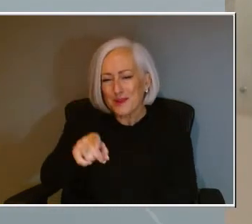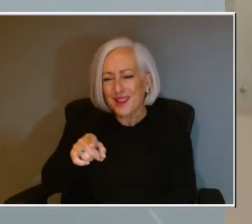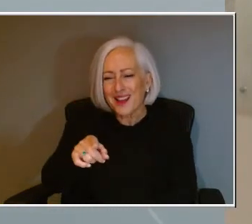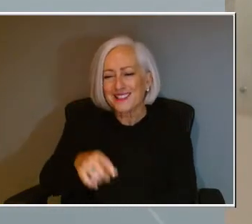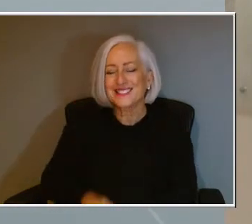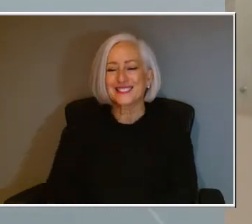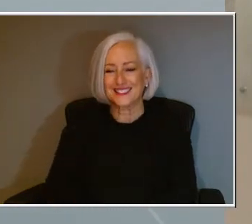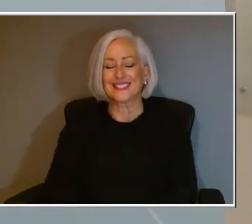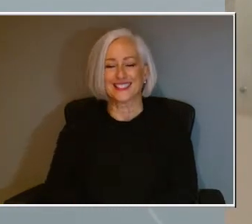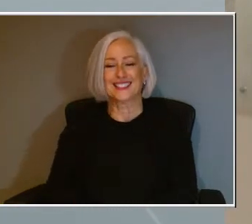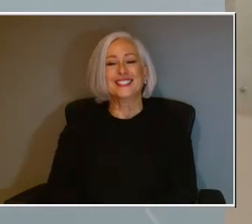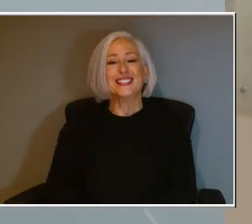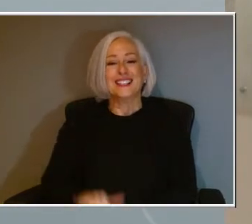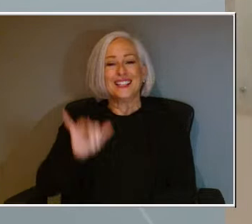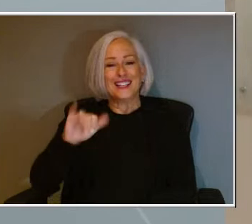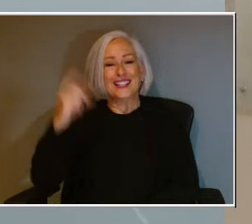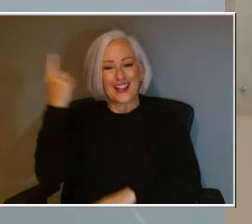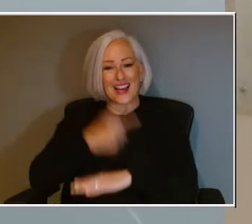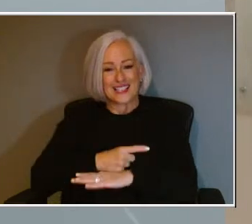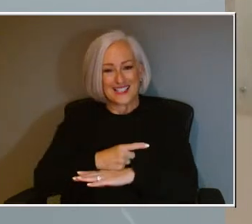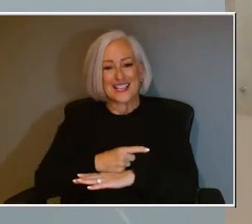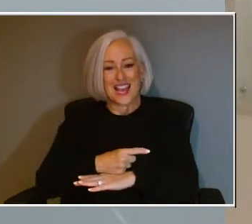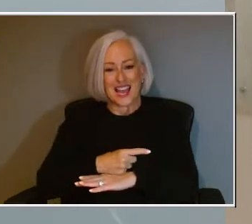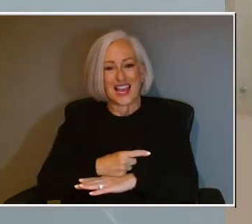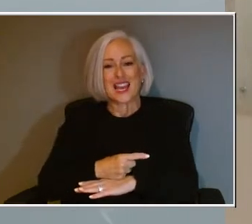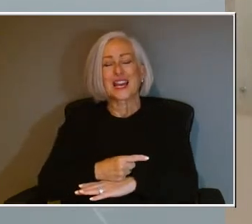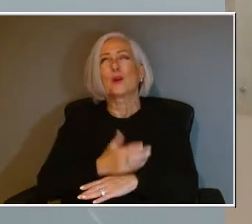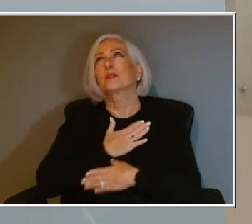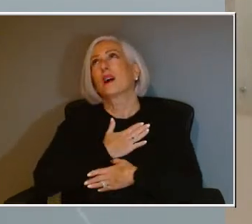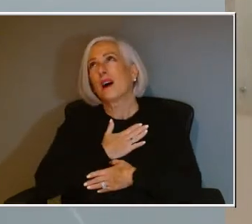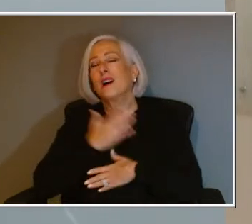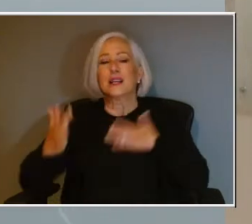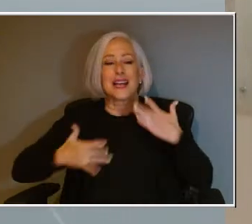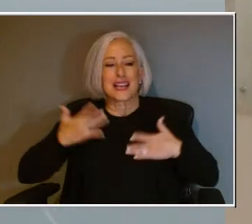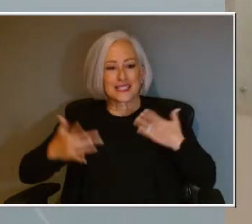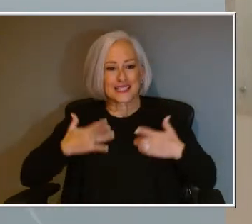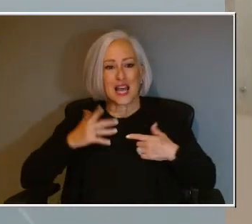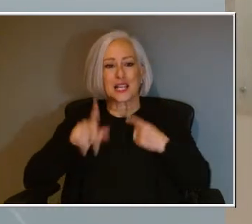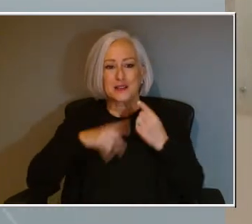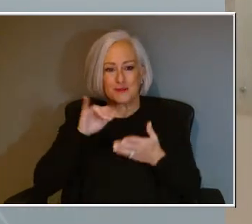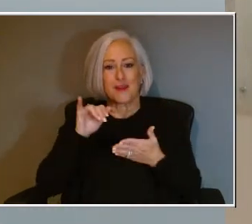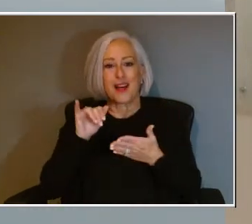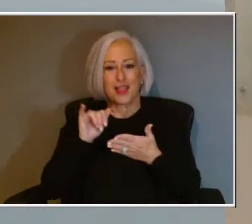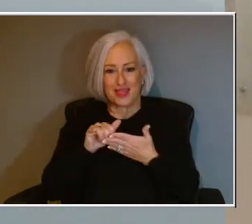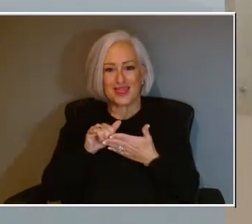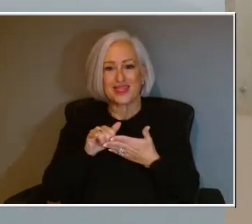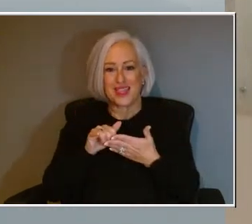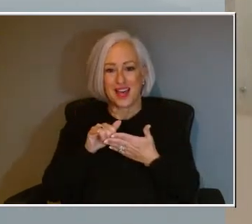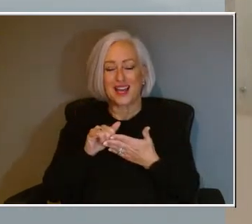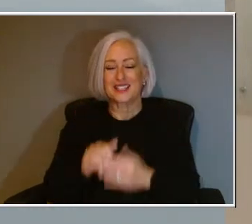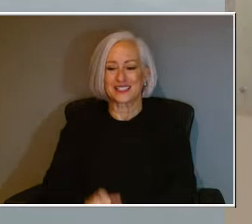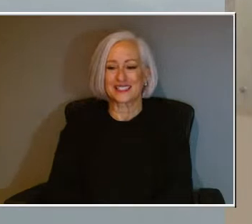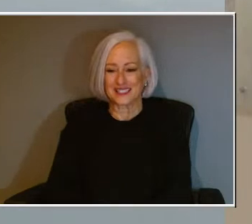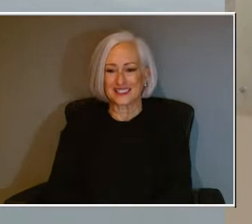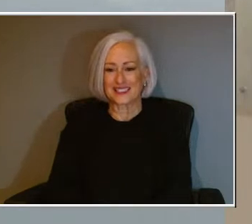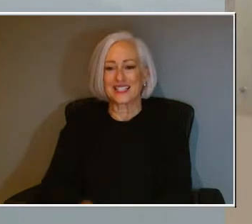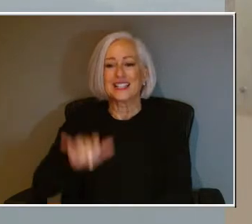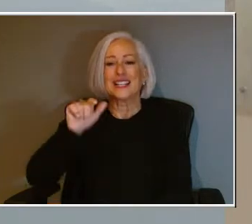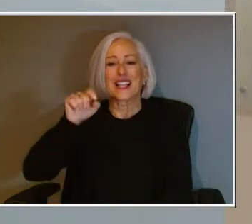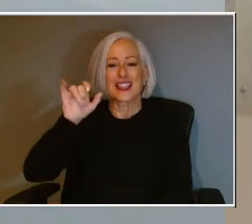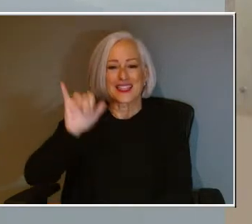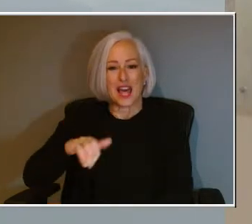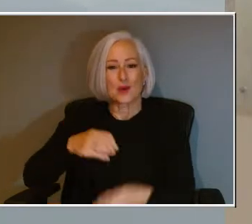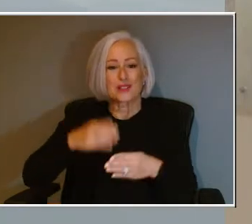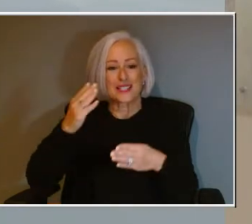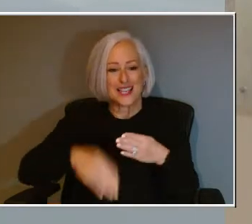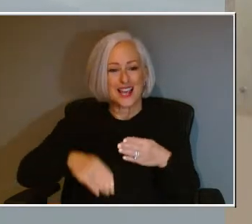one day I was very excited for the day. Obviously, that was the end for the cancer